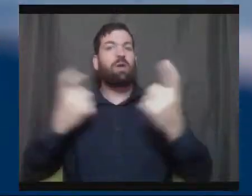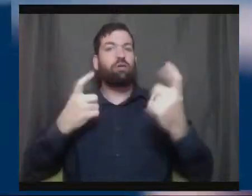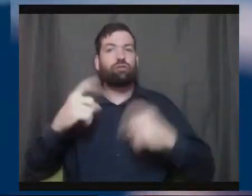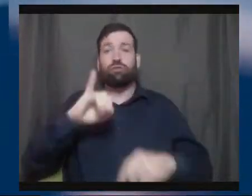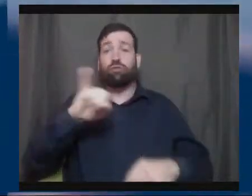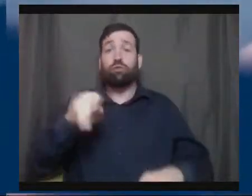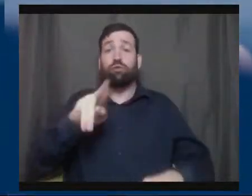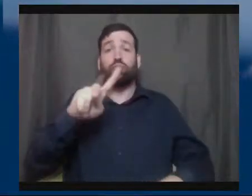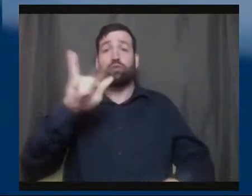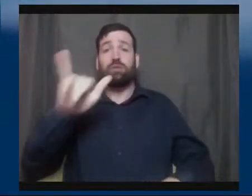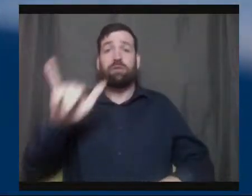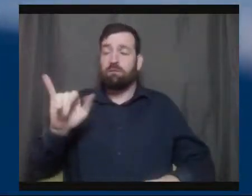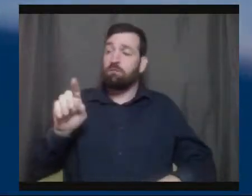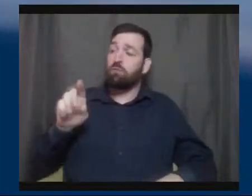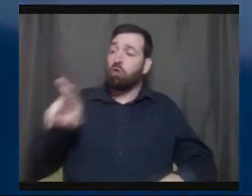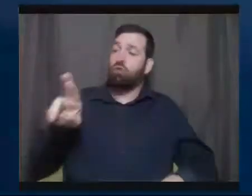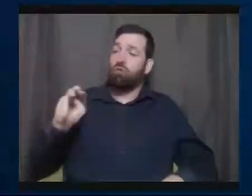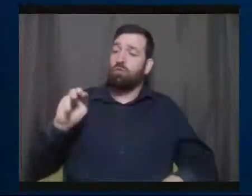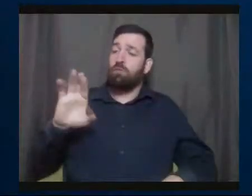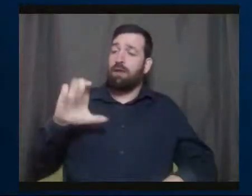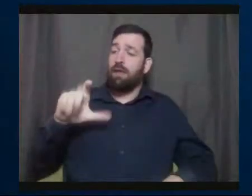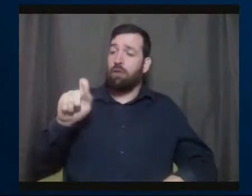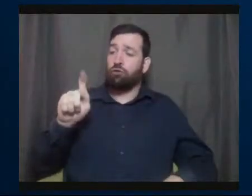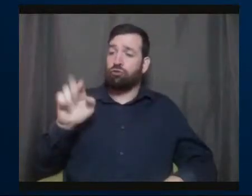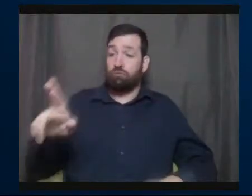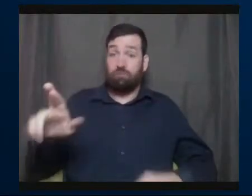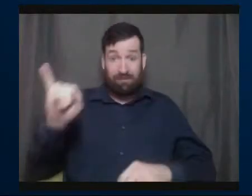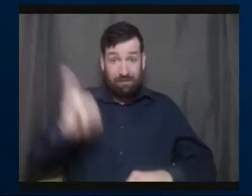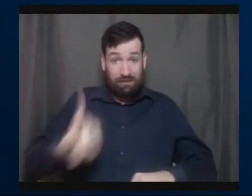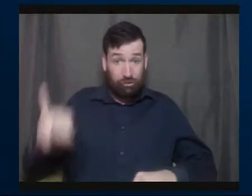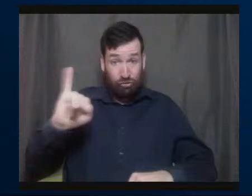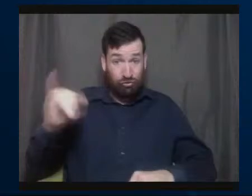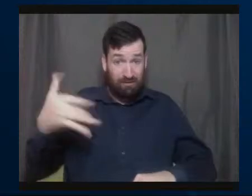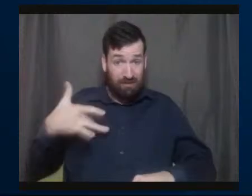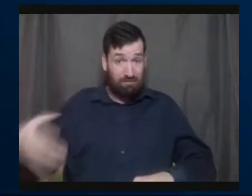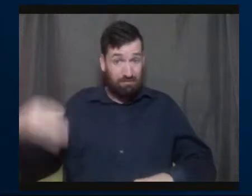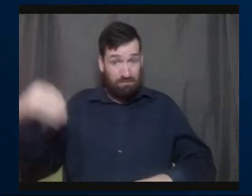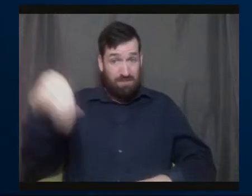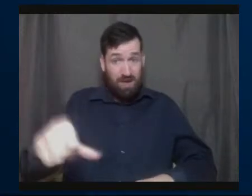Dr. McAllister, for you, does insurance cover this procedure?